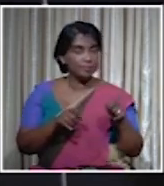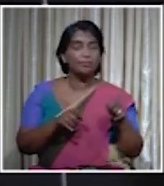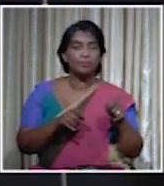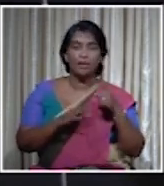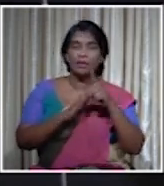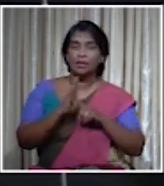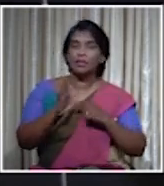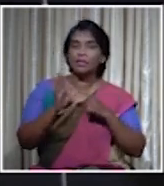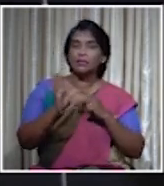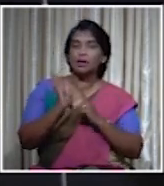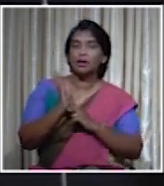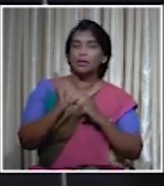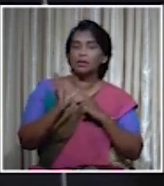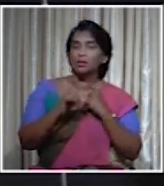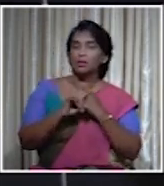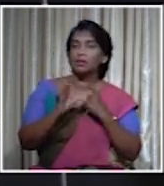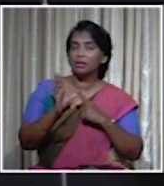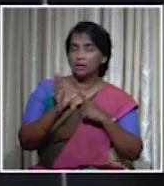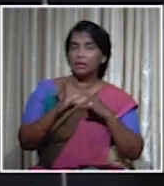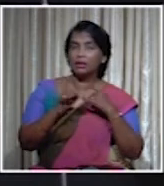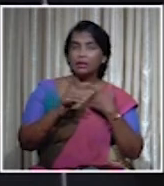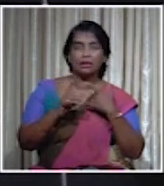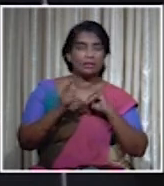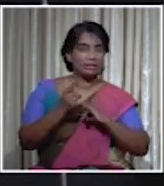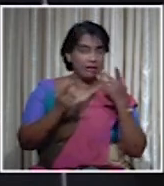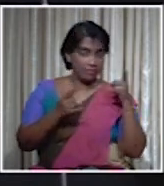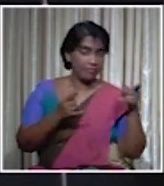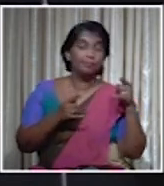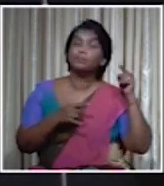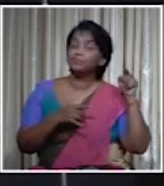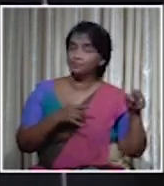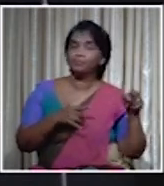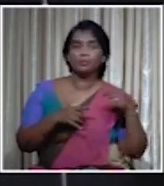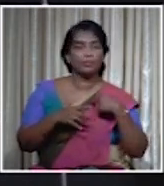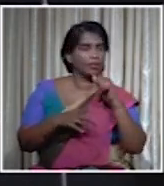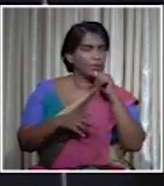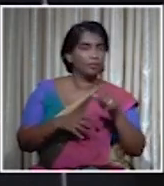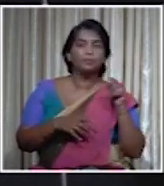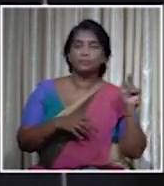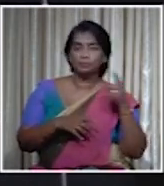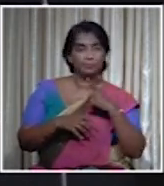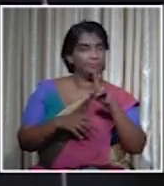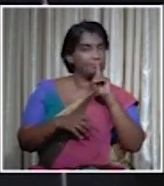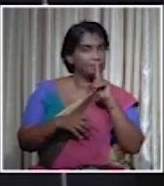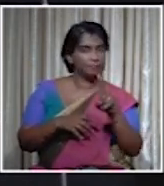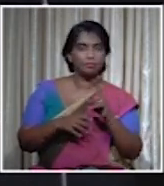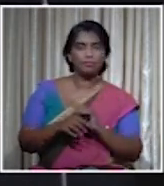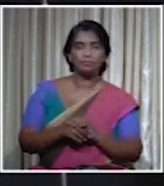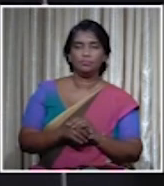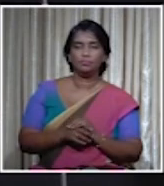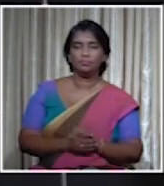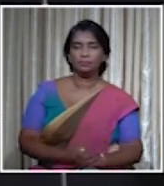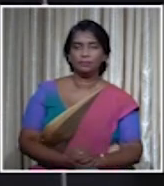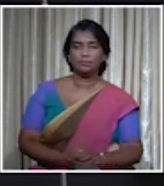Silva. In this case, very, very clearly he says this. He quotes Lord